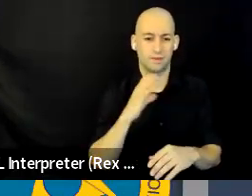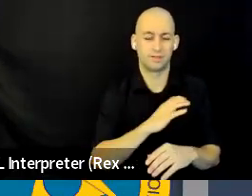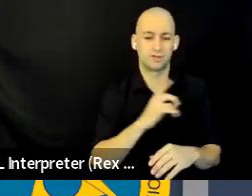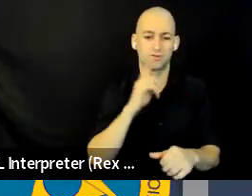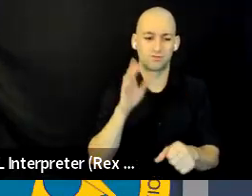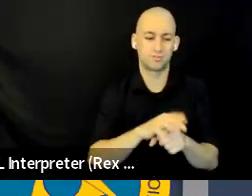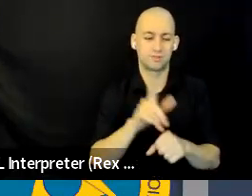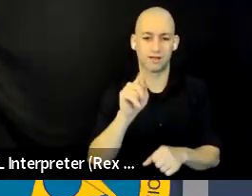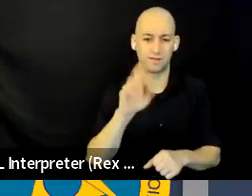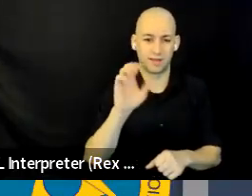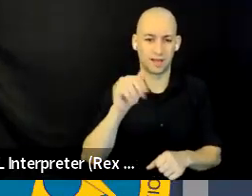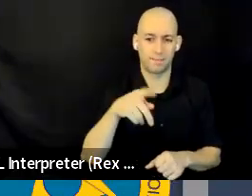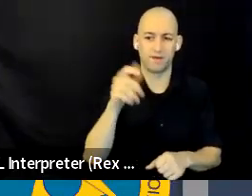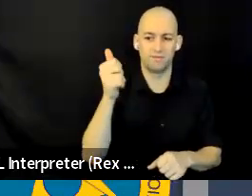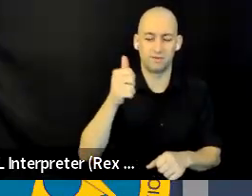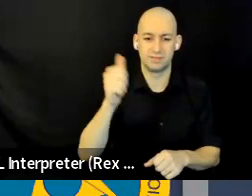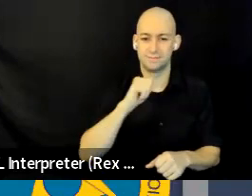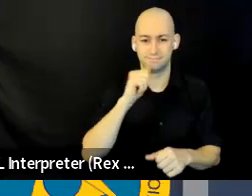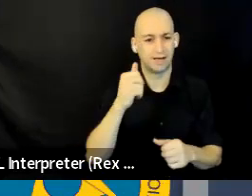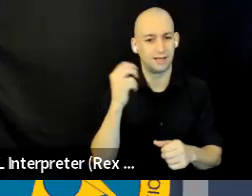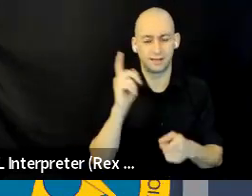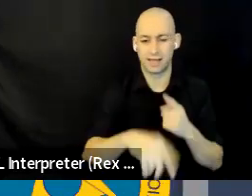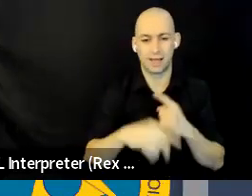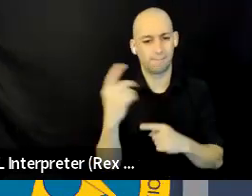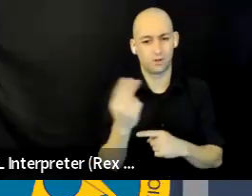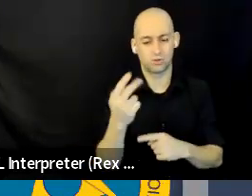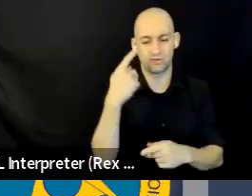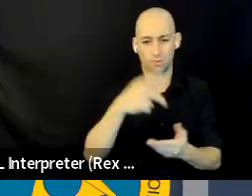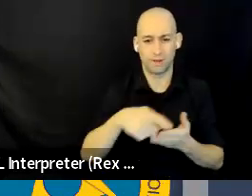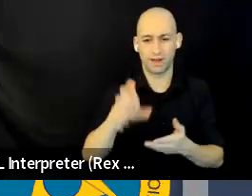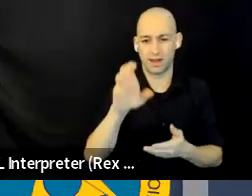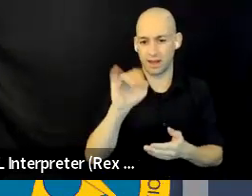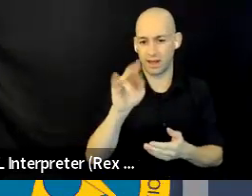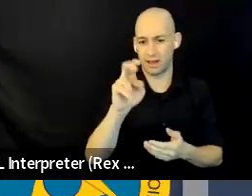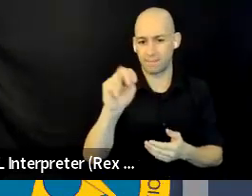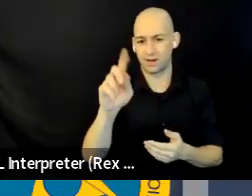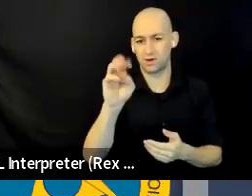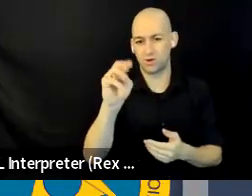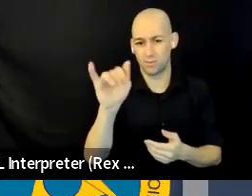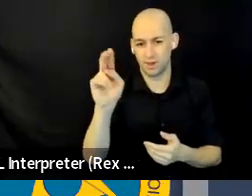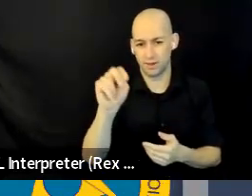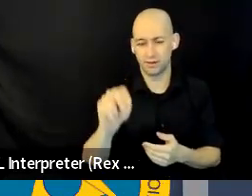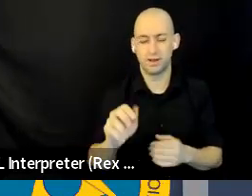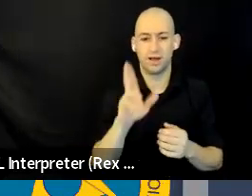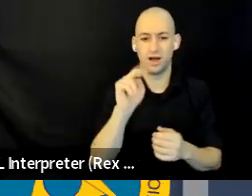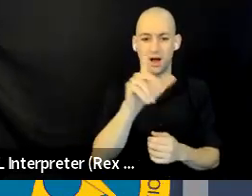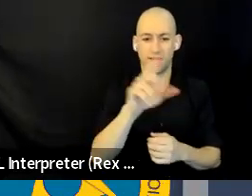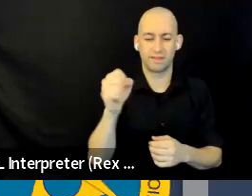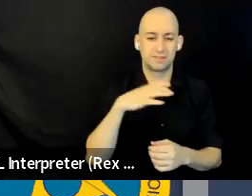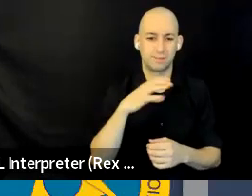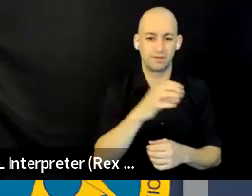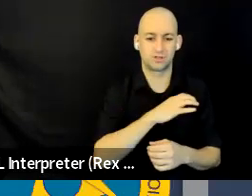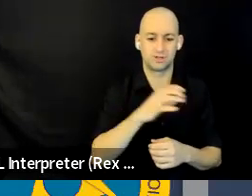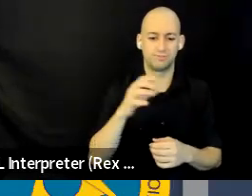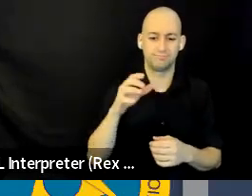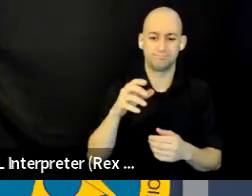cannot be used to pay for eminent domain legal proceedings or compensation for this project. Unless the commission confirms both of these points, the trust